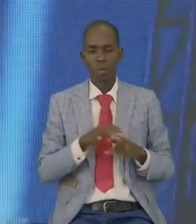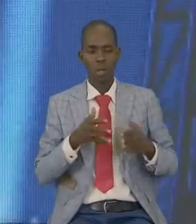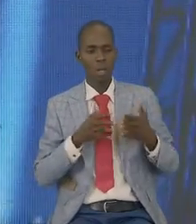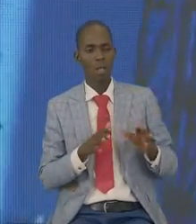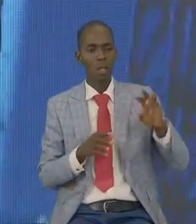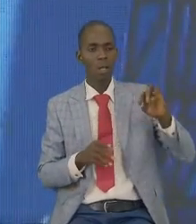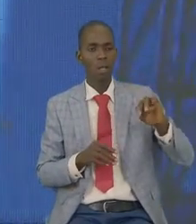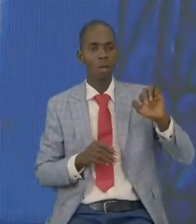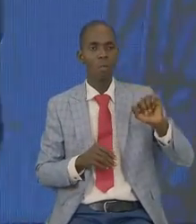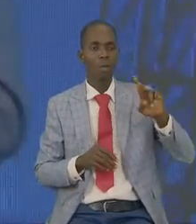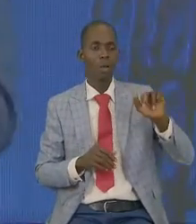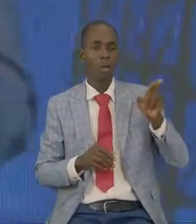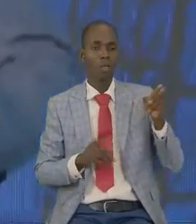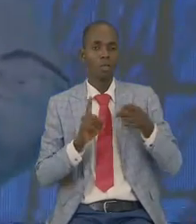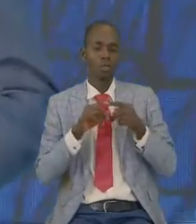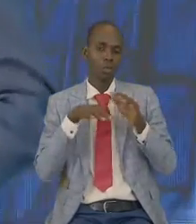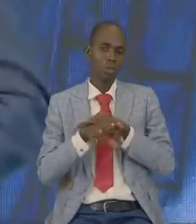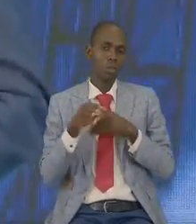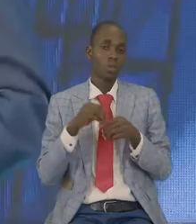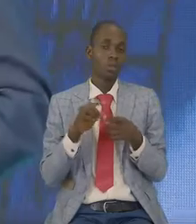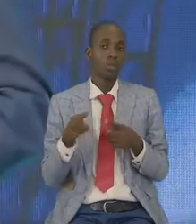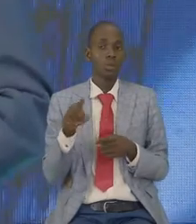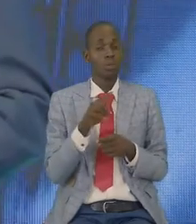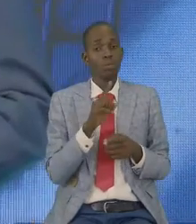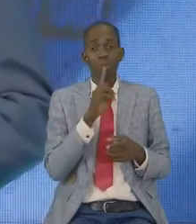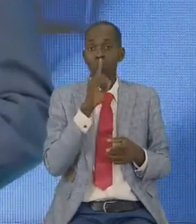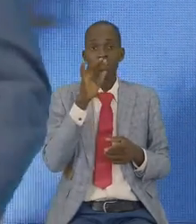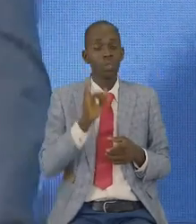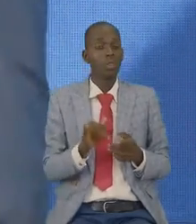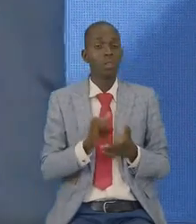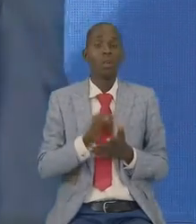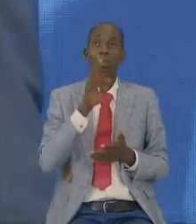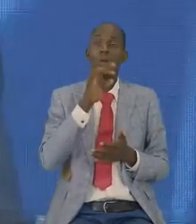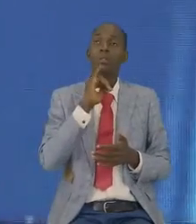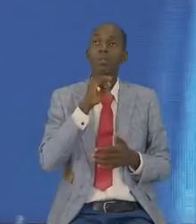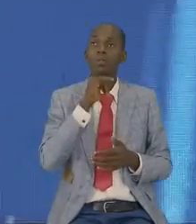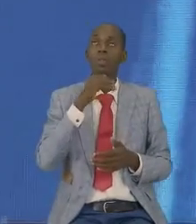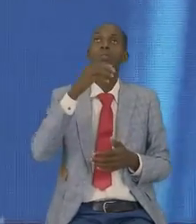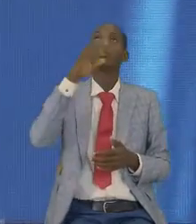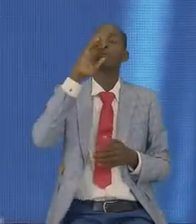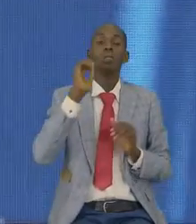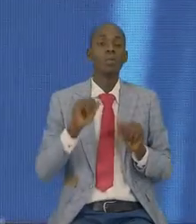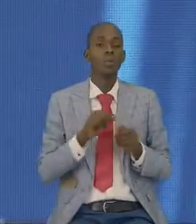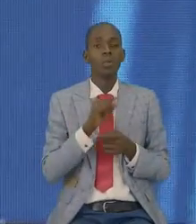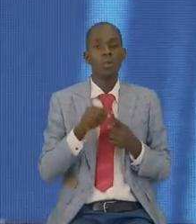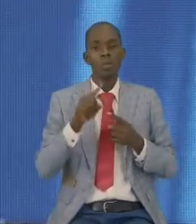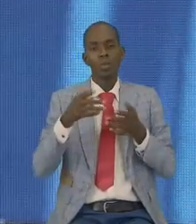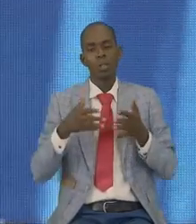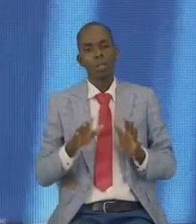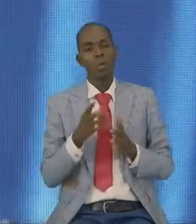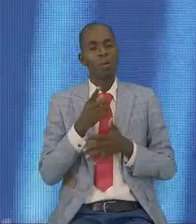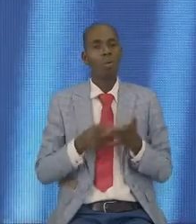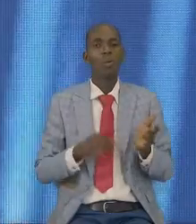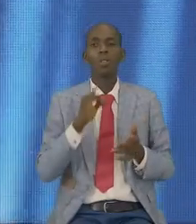get into you, after all, it's not drinkable, that water. And when you allow what is